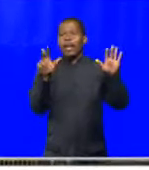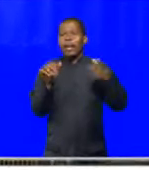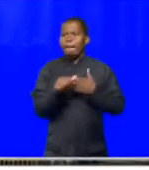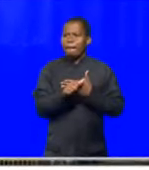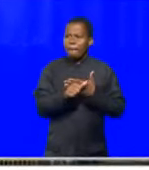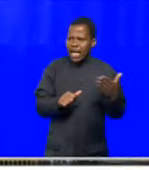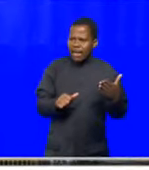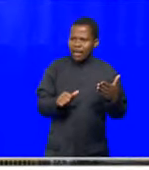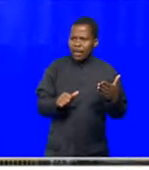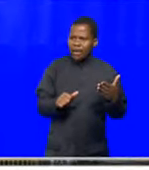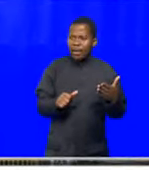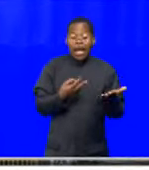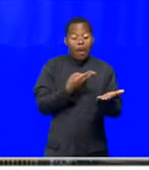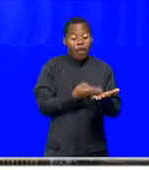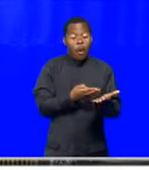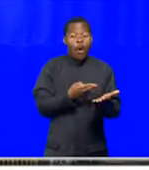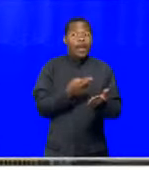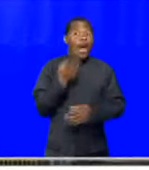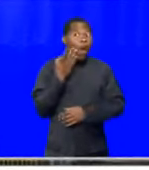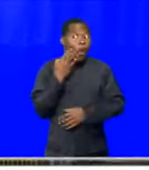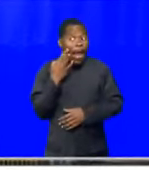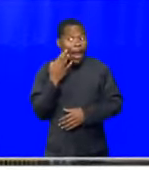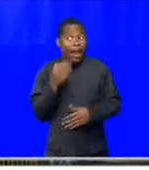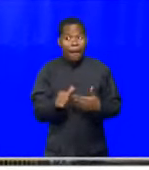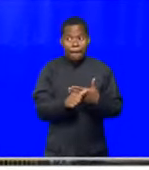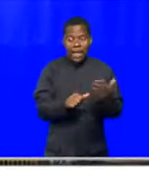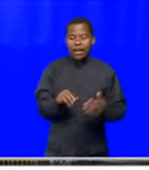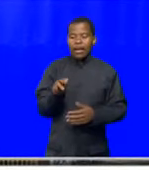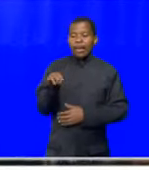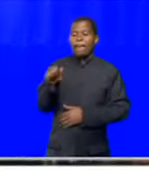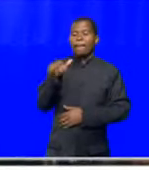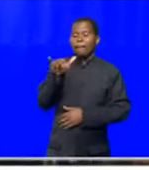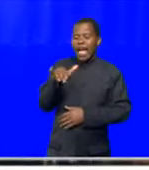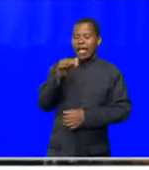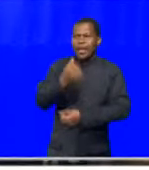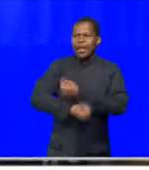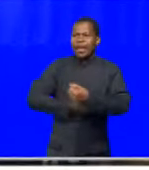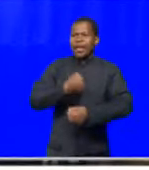year. For Eswatini TV News, Nelson Langamandla, Mbabane.